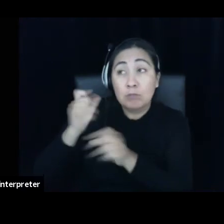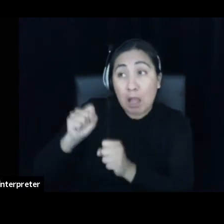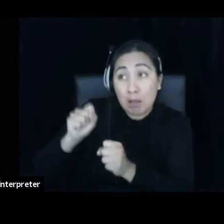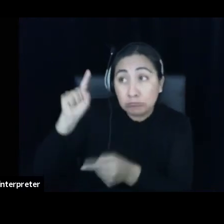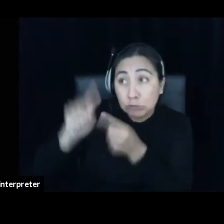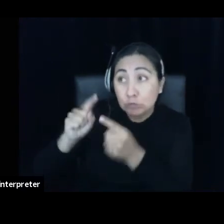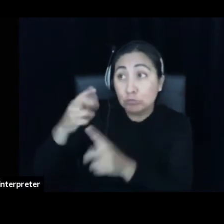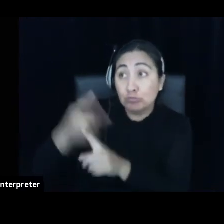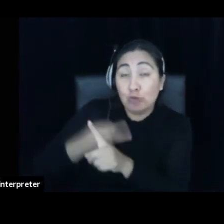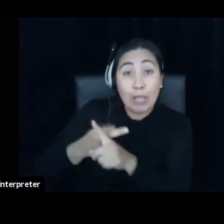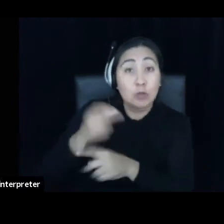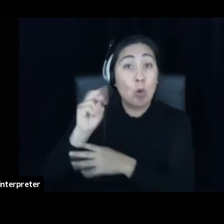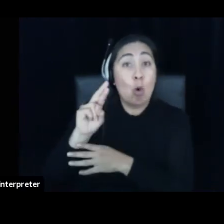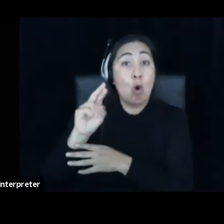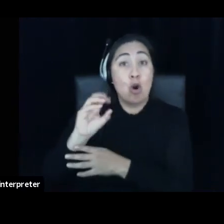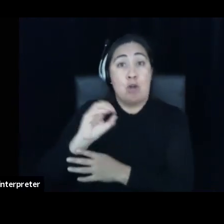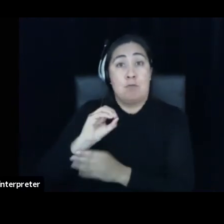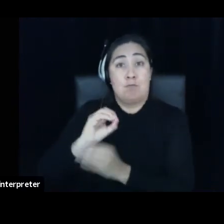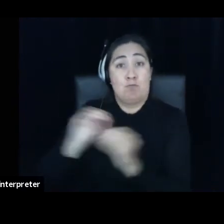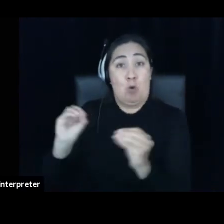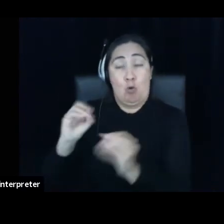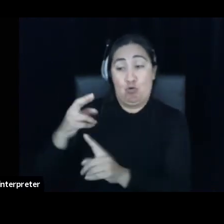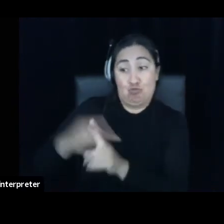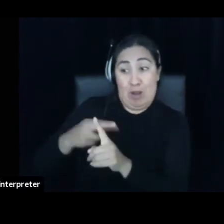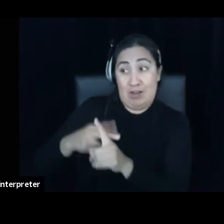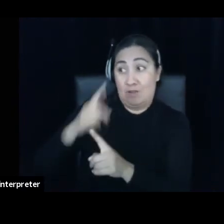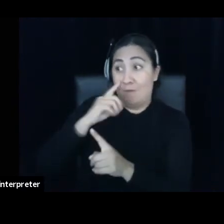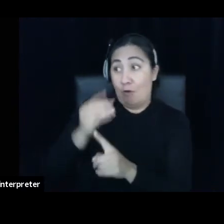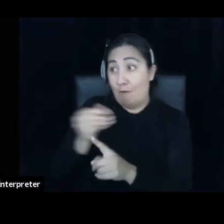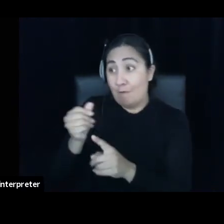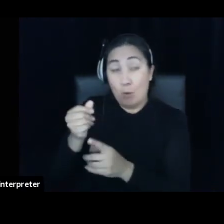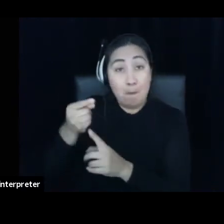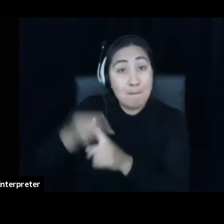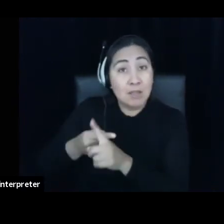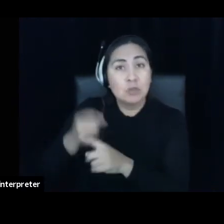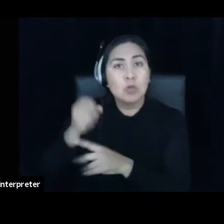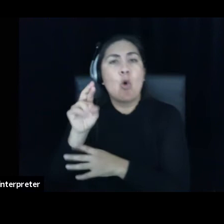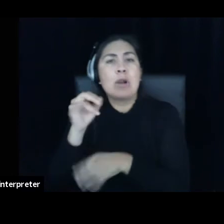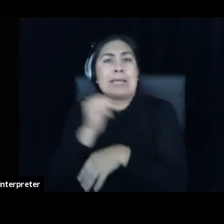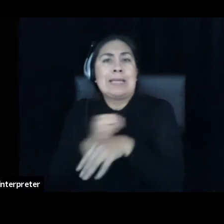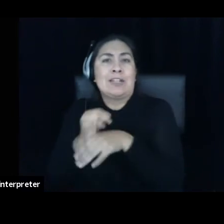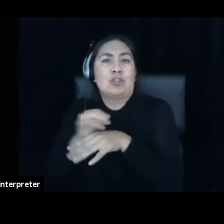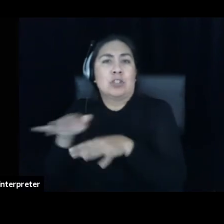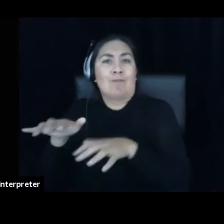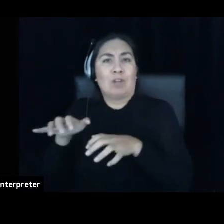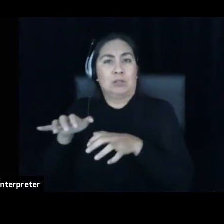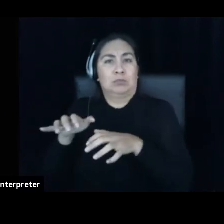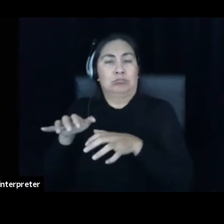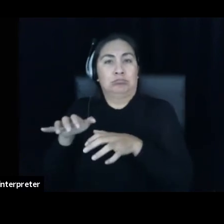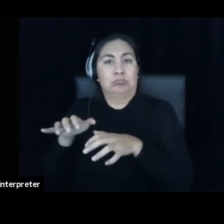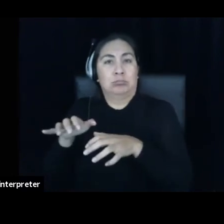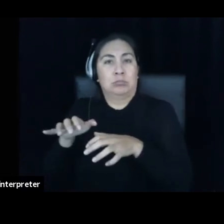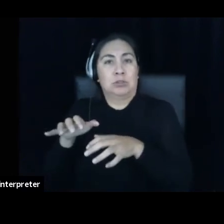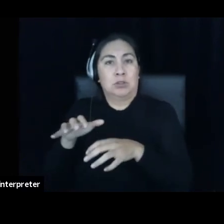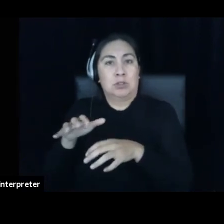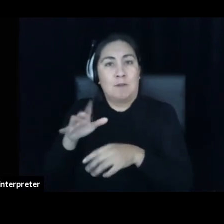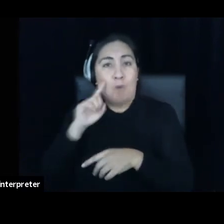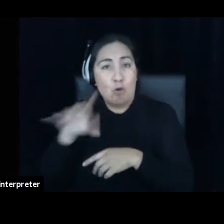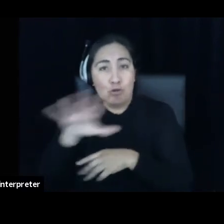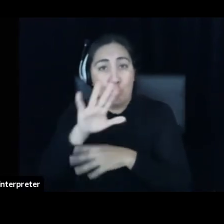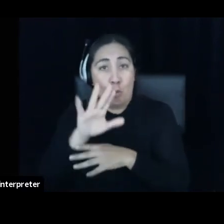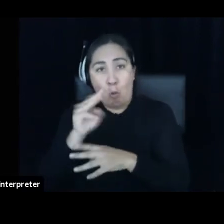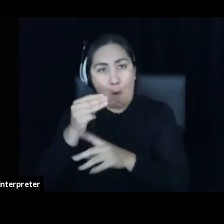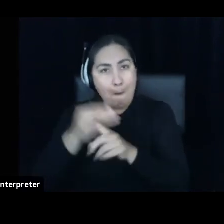months, or an interest freeze on your mortgage. Already there are many eviction